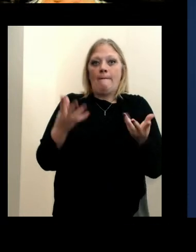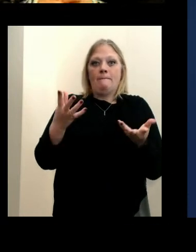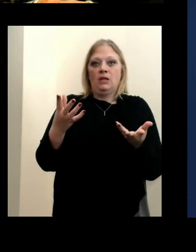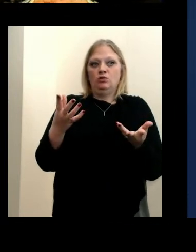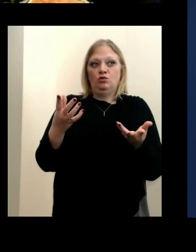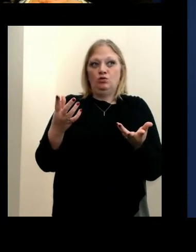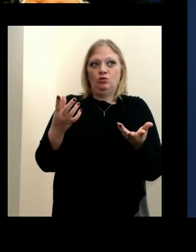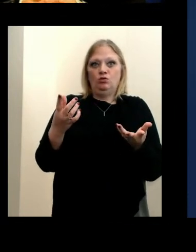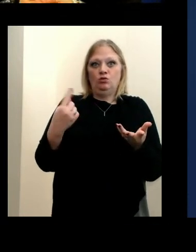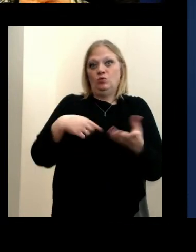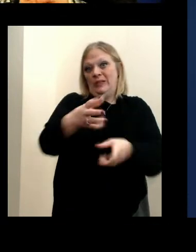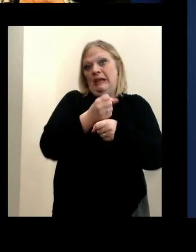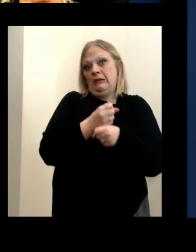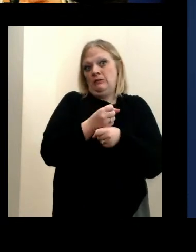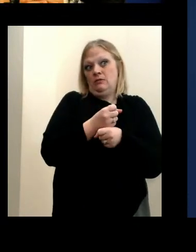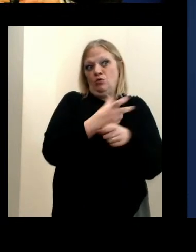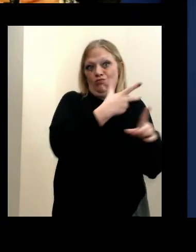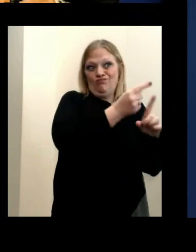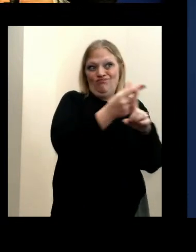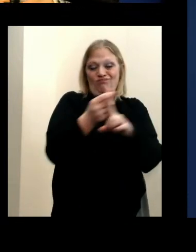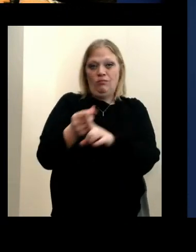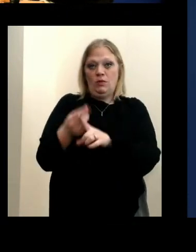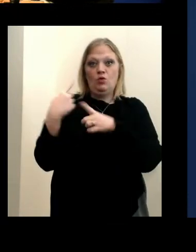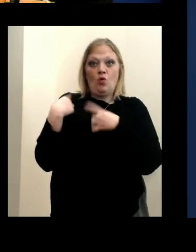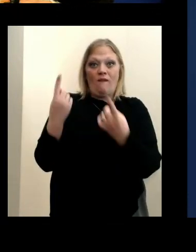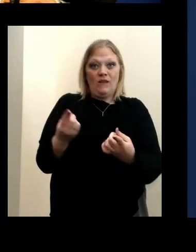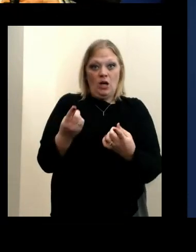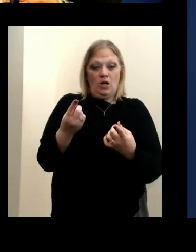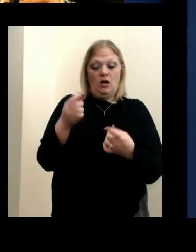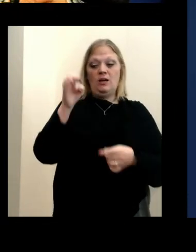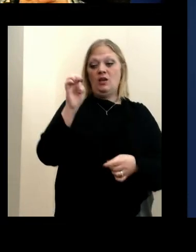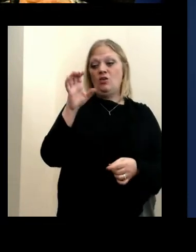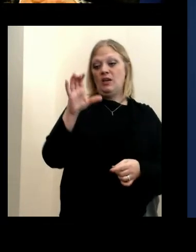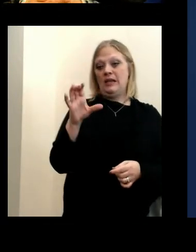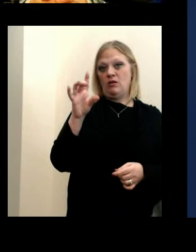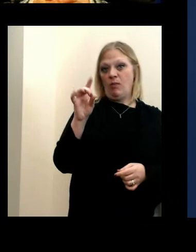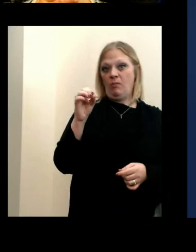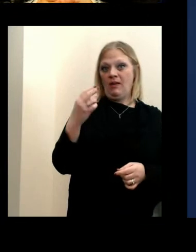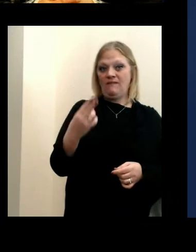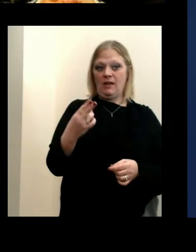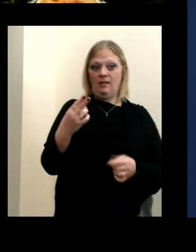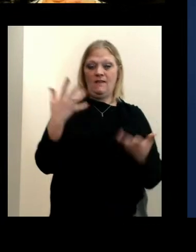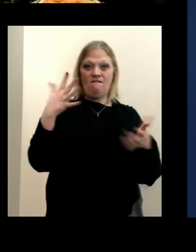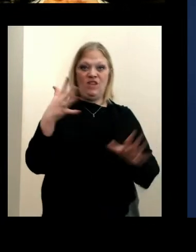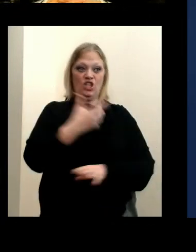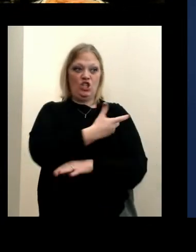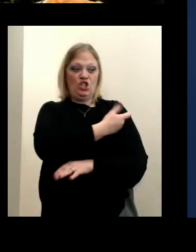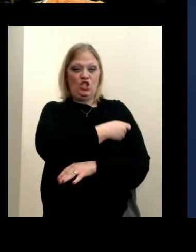administer. So far, Erie County Health Department has administered